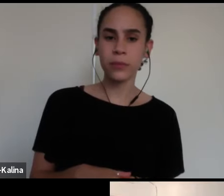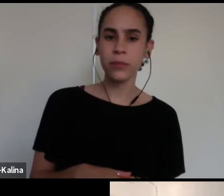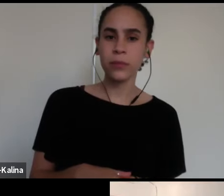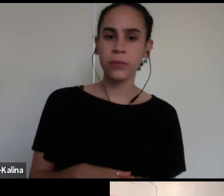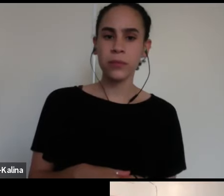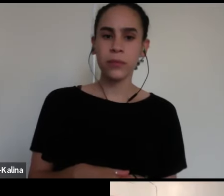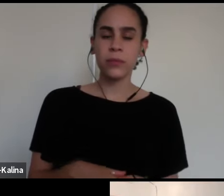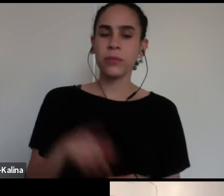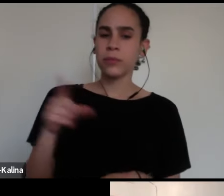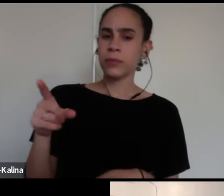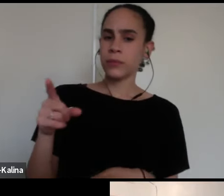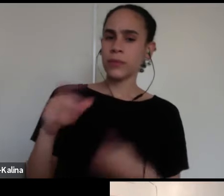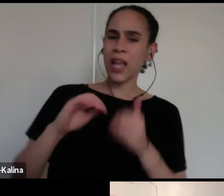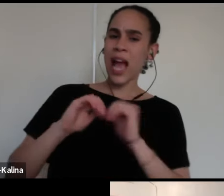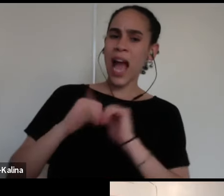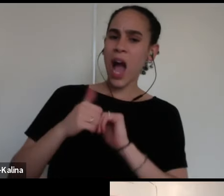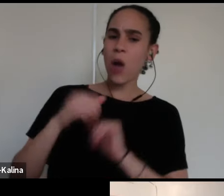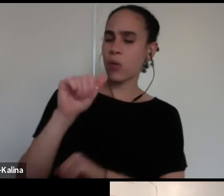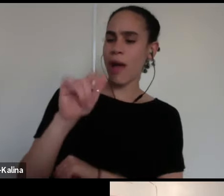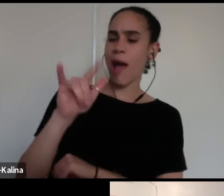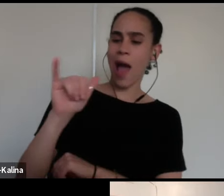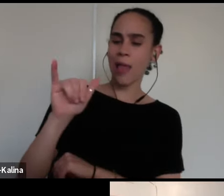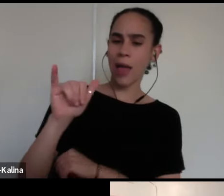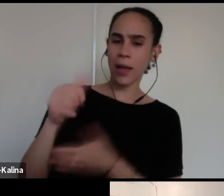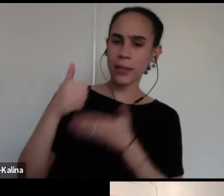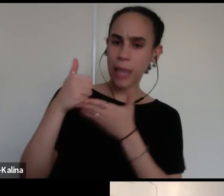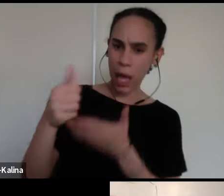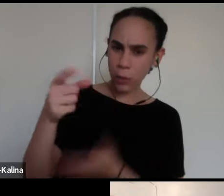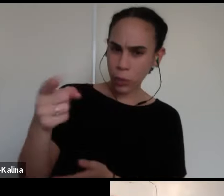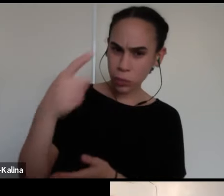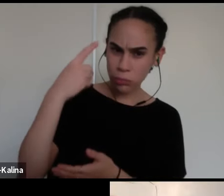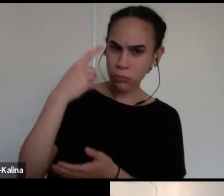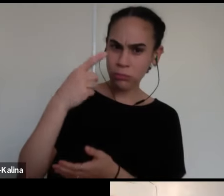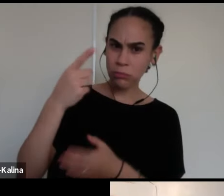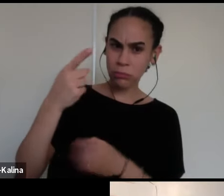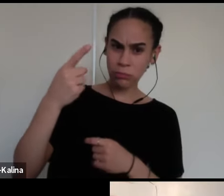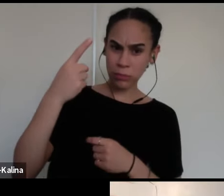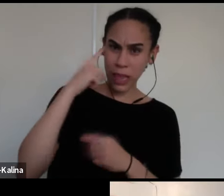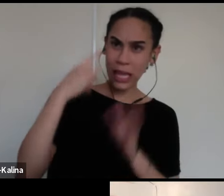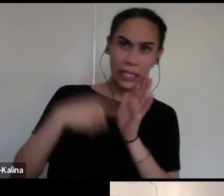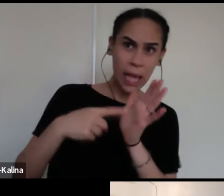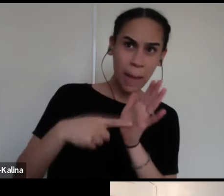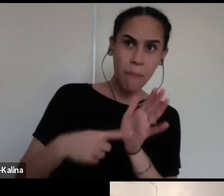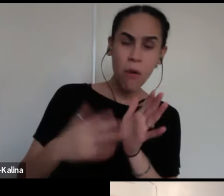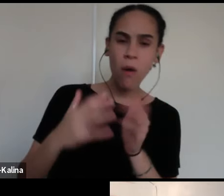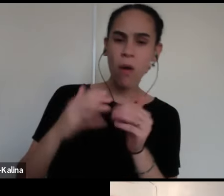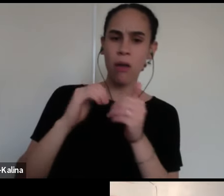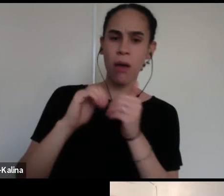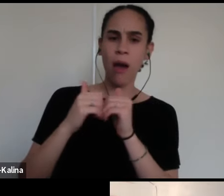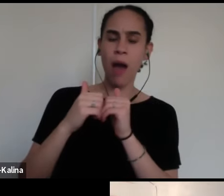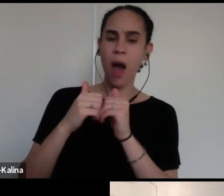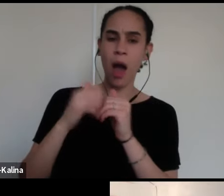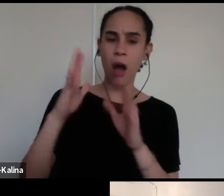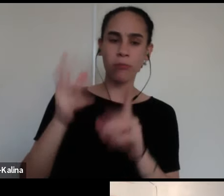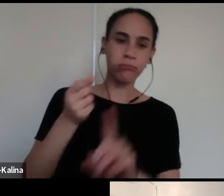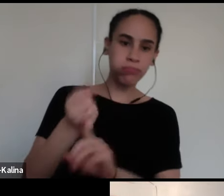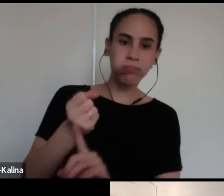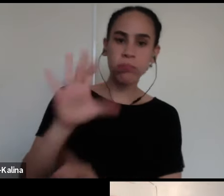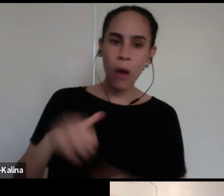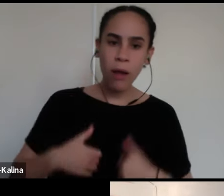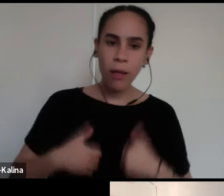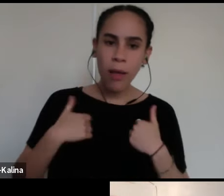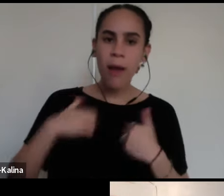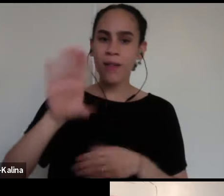how have allies helped you in your life? Can you think of an example of an ally that has really made a difference for you in your